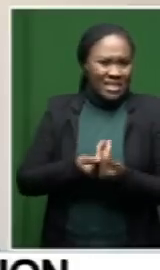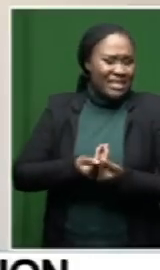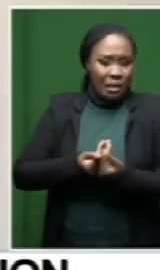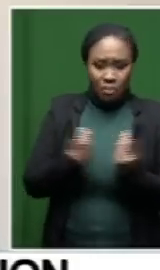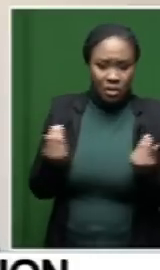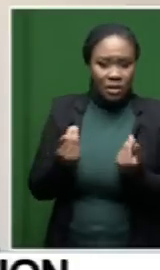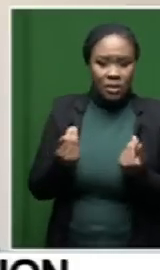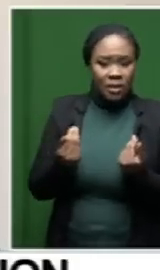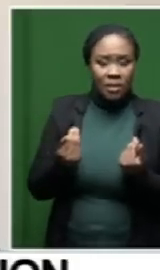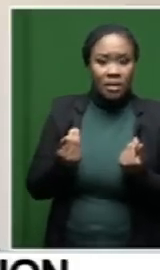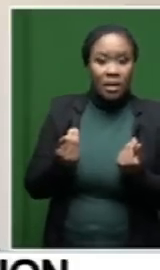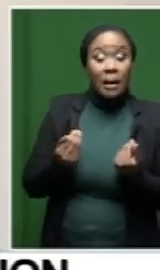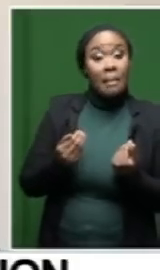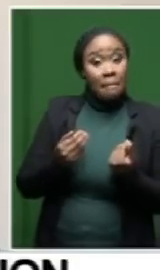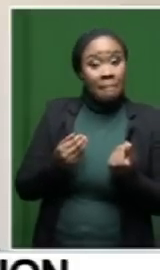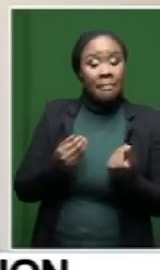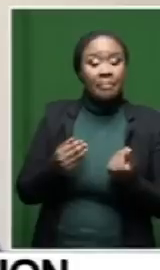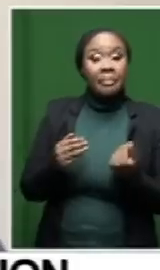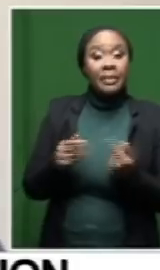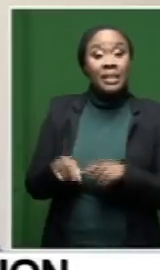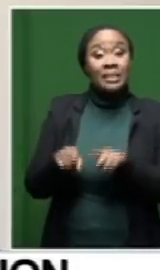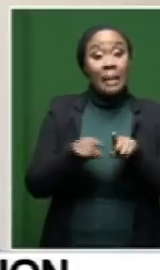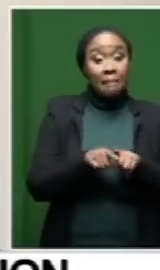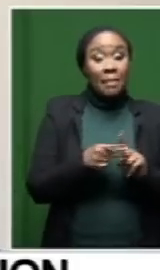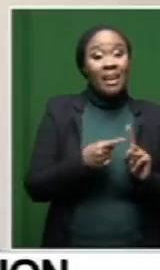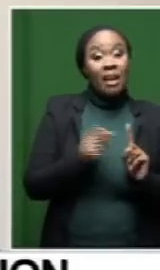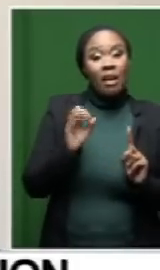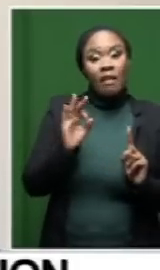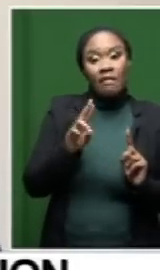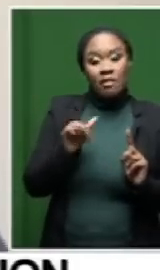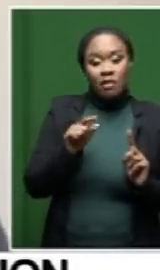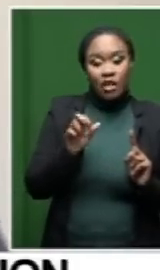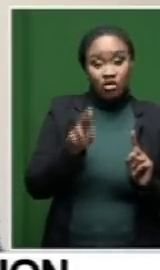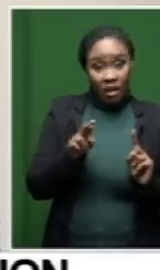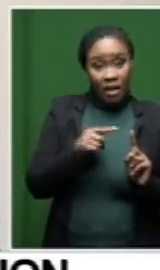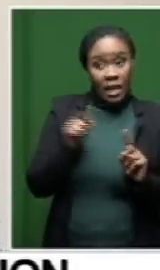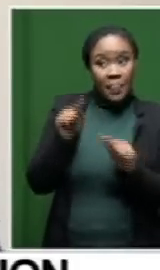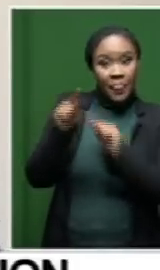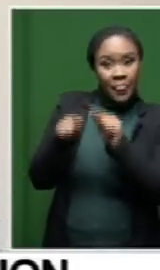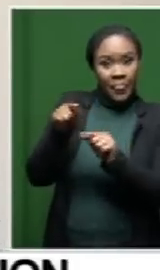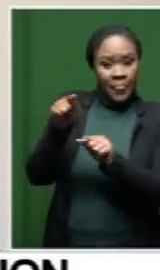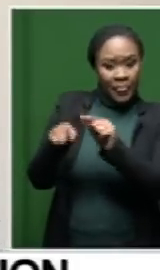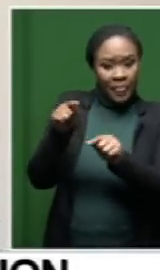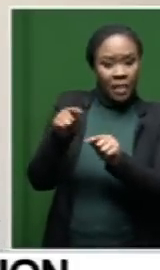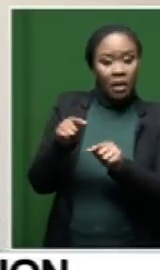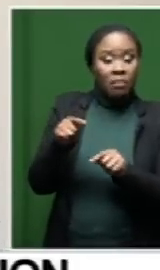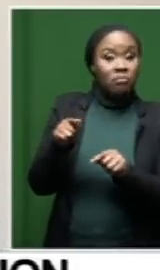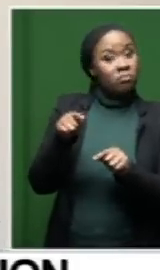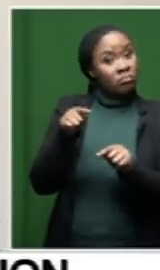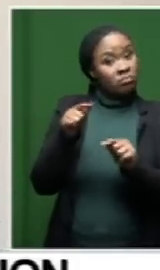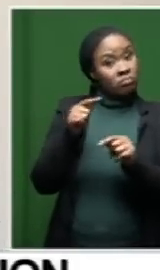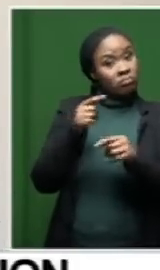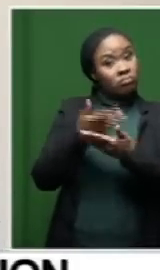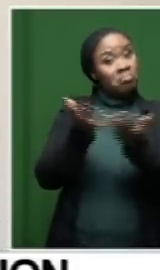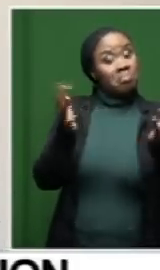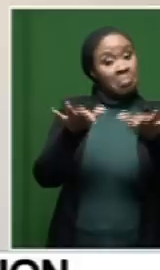relationship between the two. And so far as the Arthur Fraser complaint is concerned, my understanding on publicly available information is